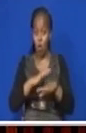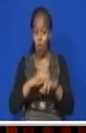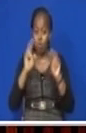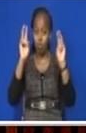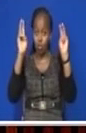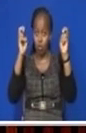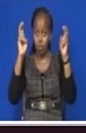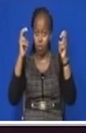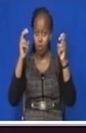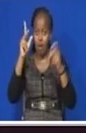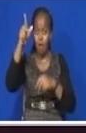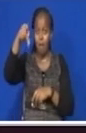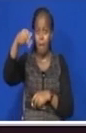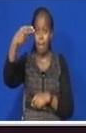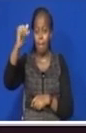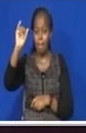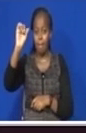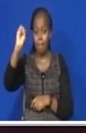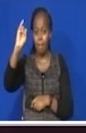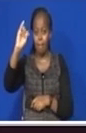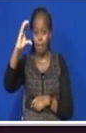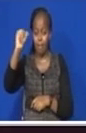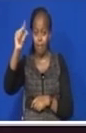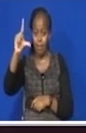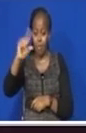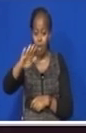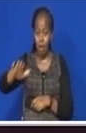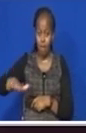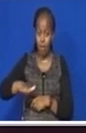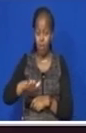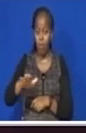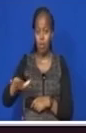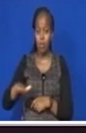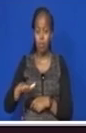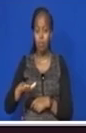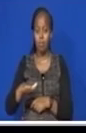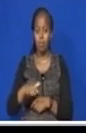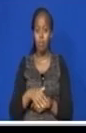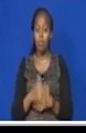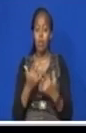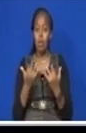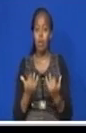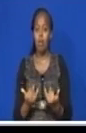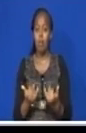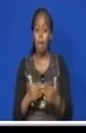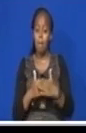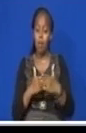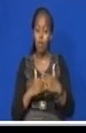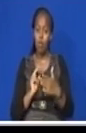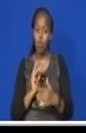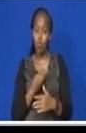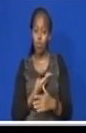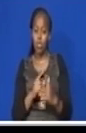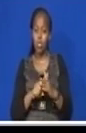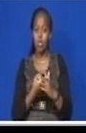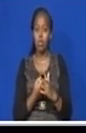on physical environment. Physical environment. Now, before we start, there are just